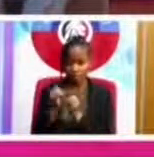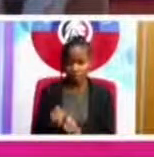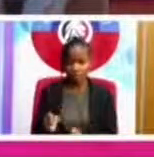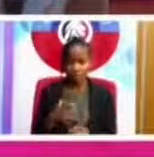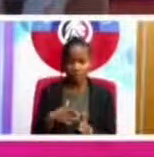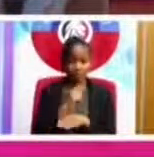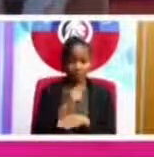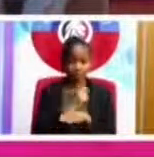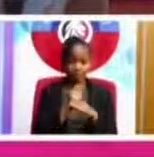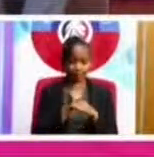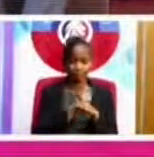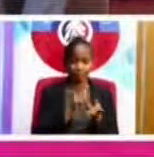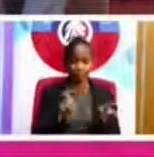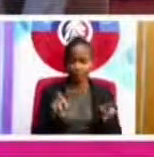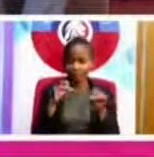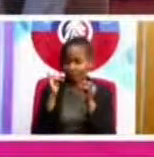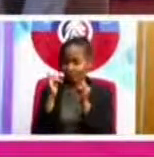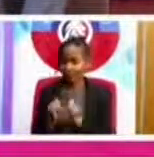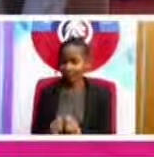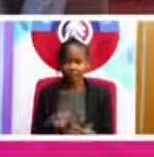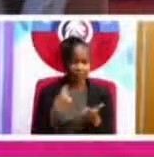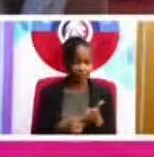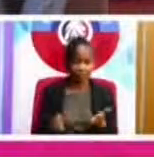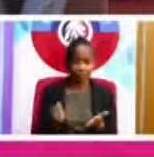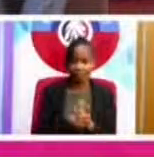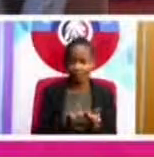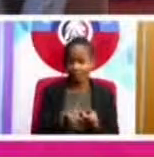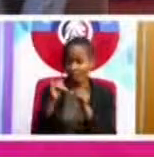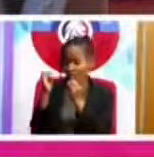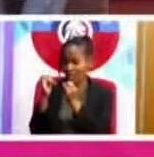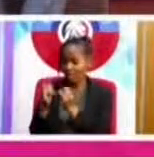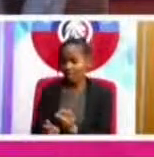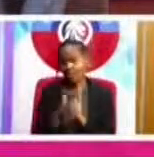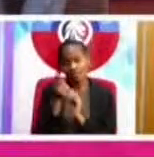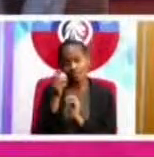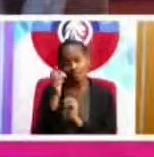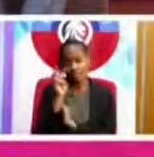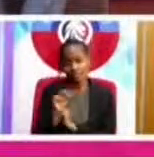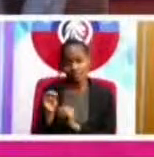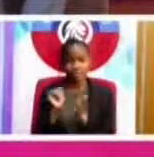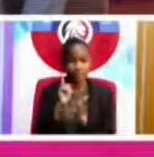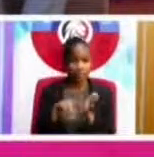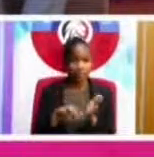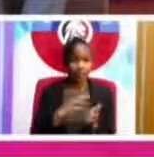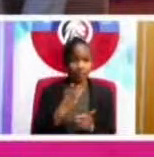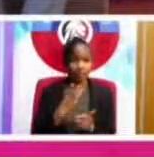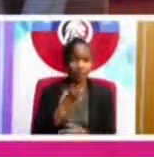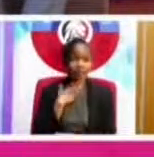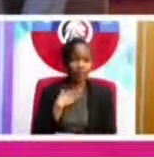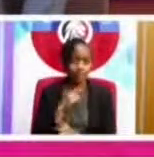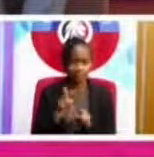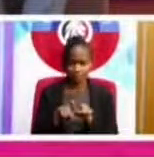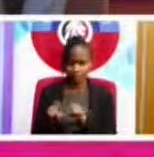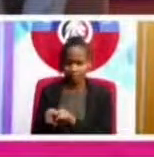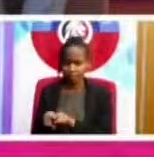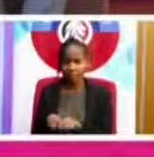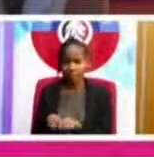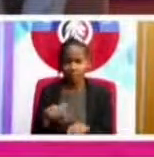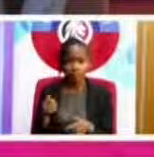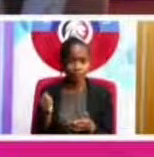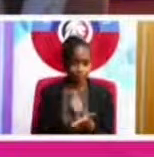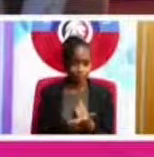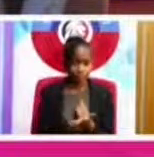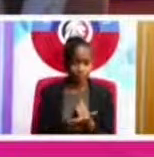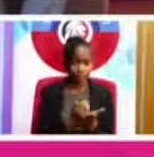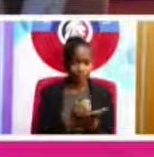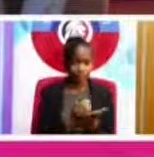tax administrator, a new set of skills for that. That's the one. But also, that's on the administrative side. But